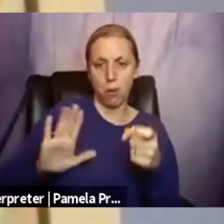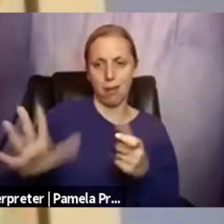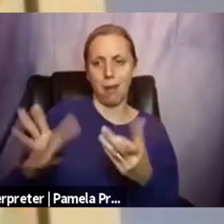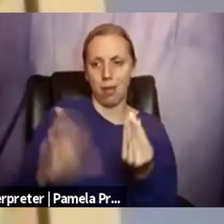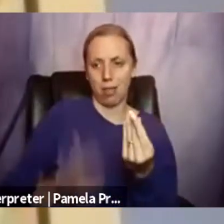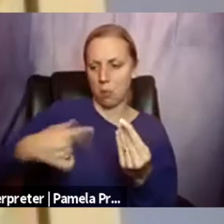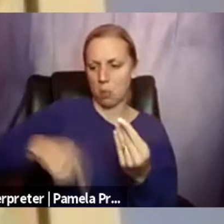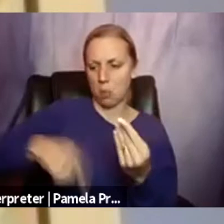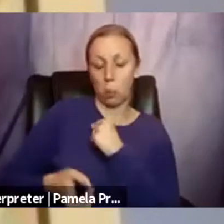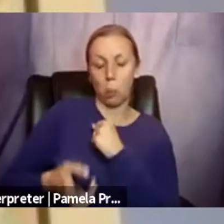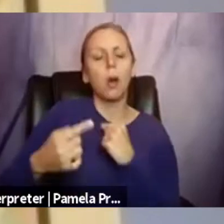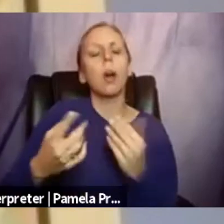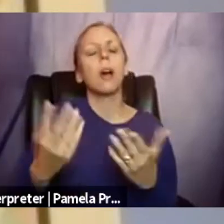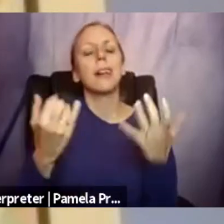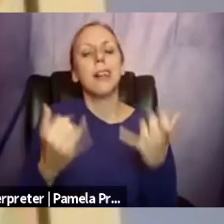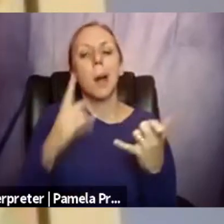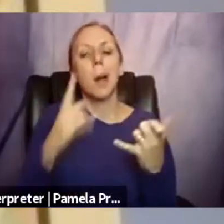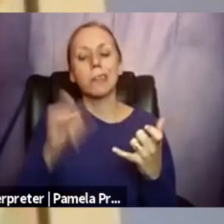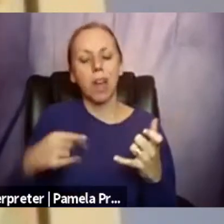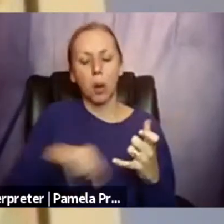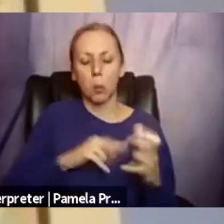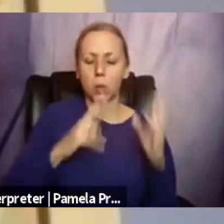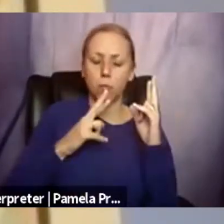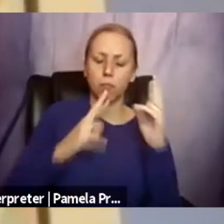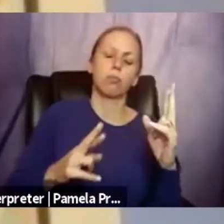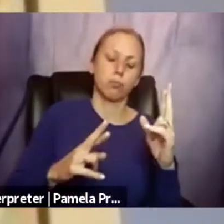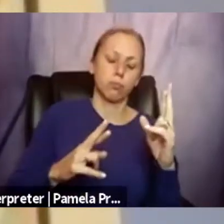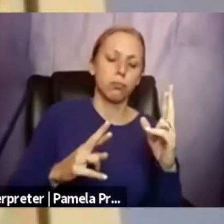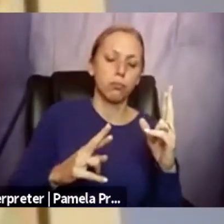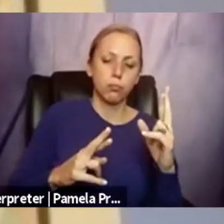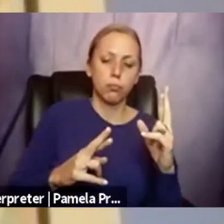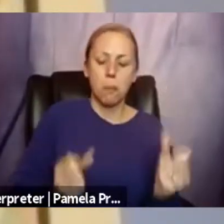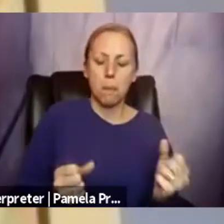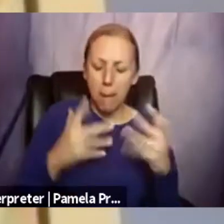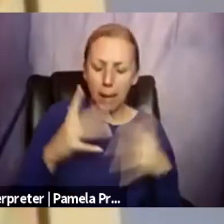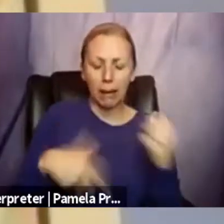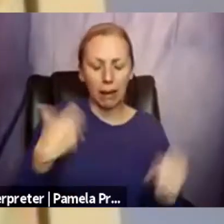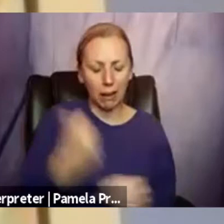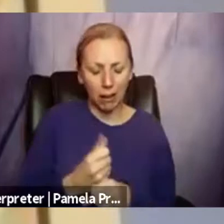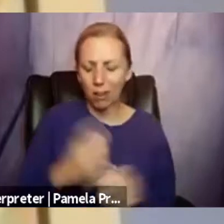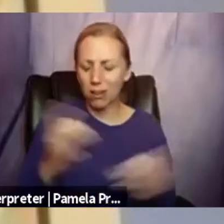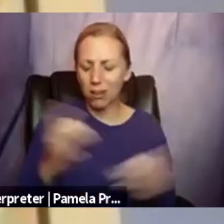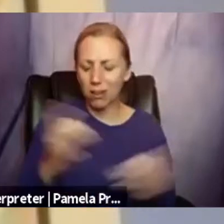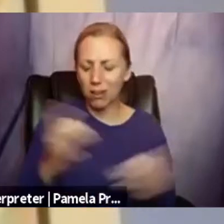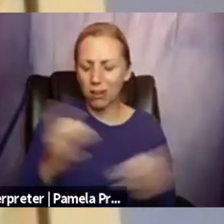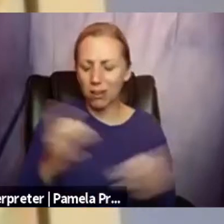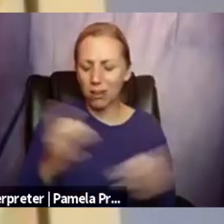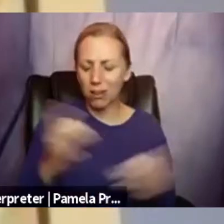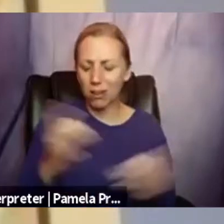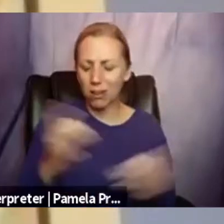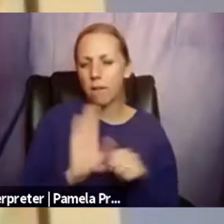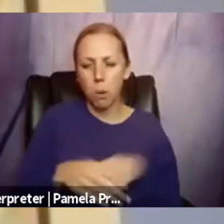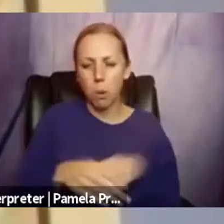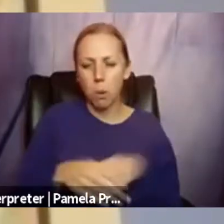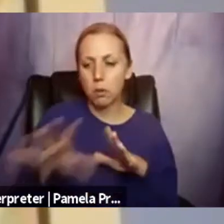Please join me in taking a moment to recognize and reflect on the centuries of violence, displacement, forced migration, and settlement